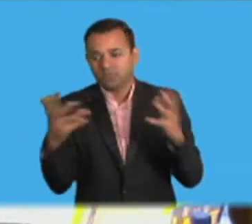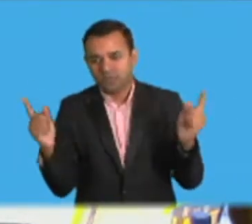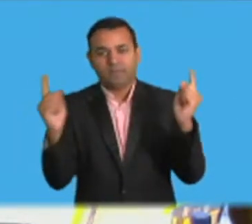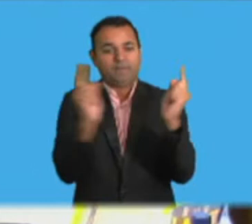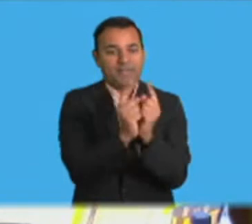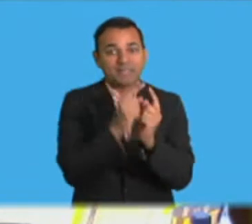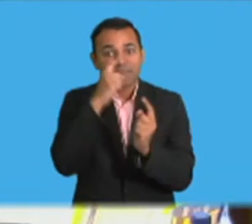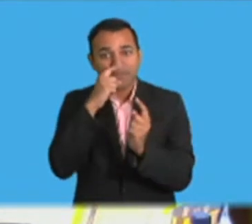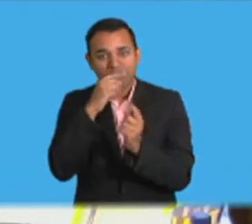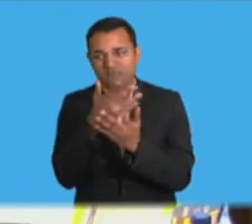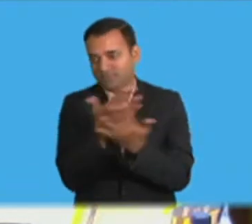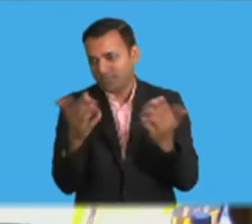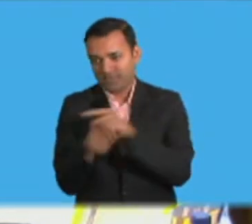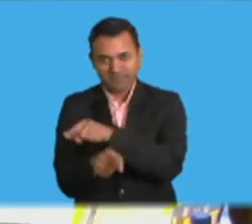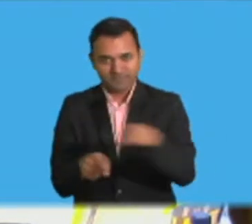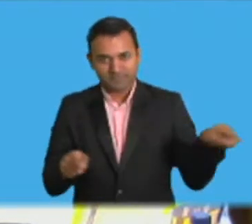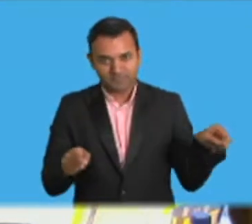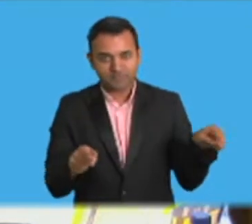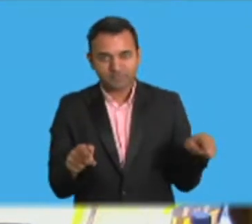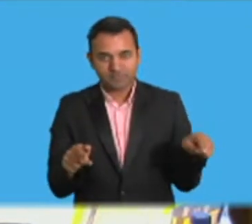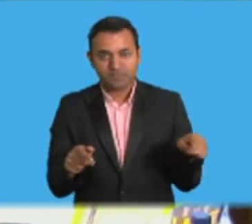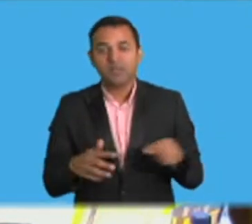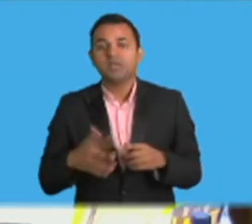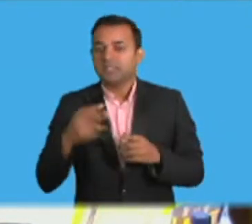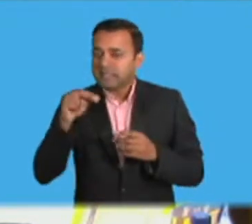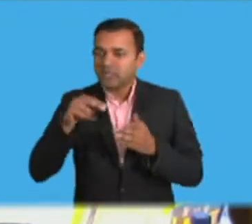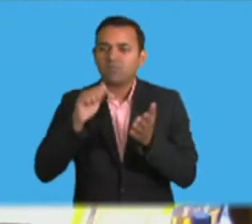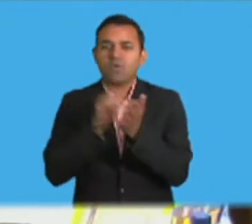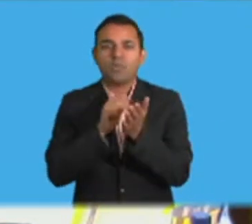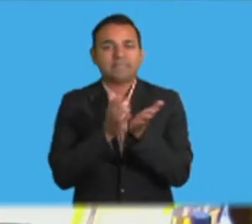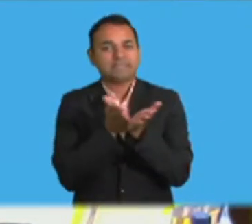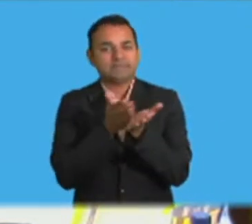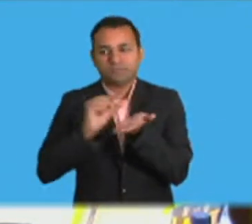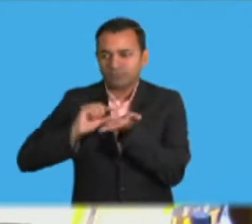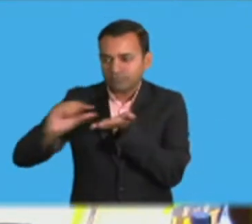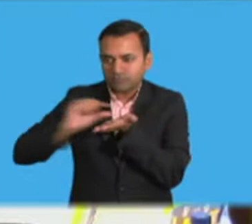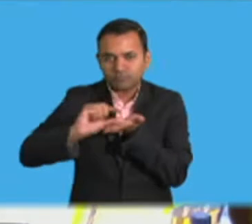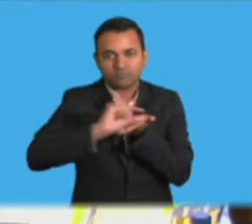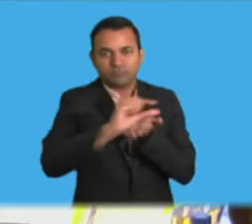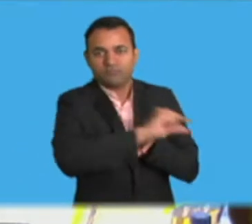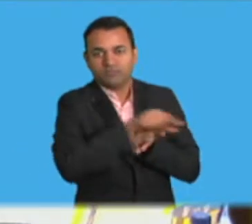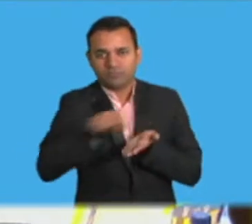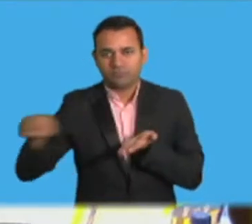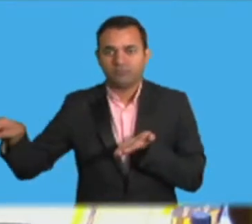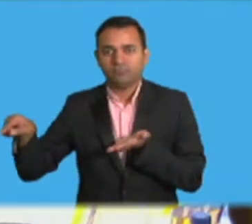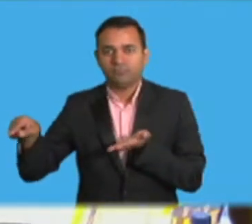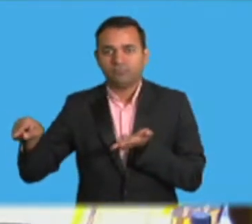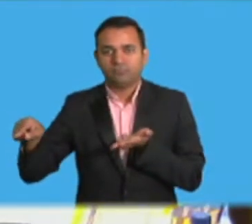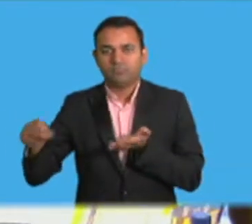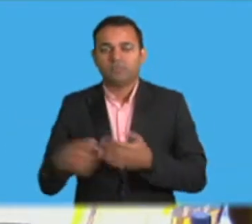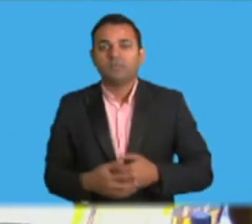taxi services. Madam Speaker, the introduction of transport zone is expected to improve